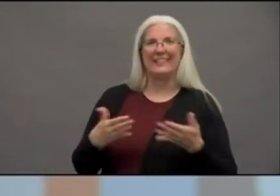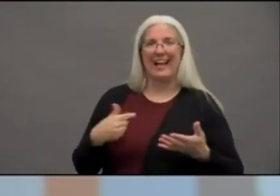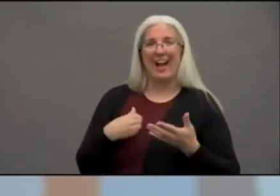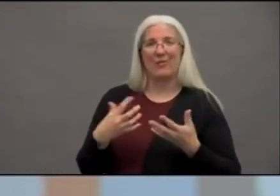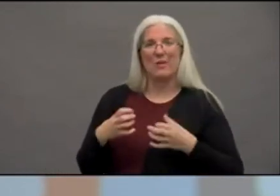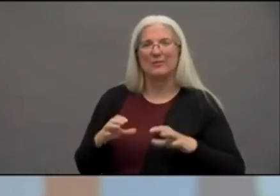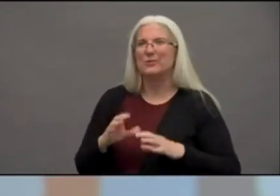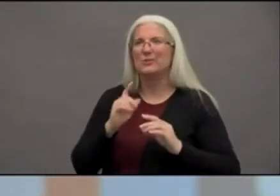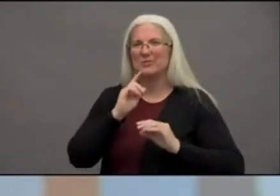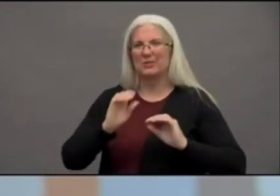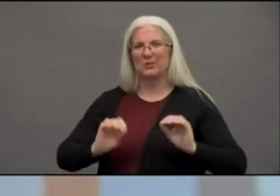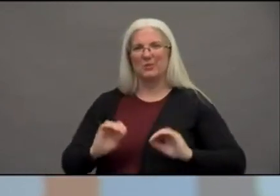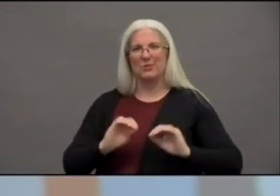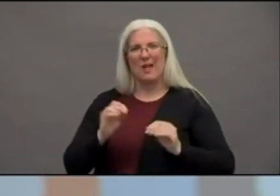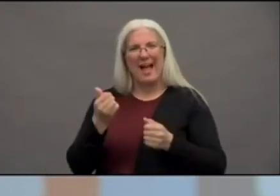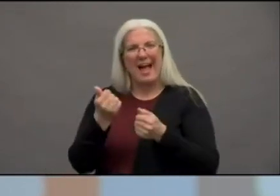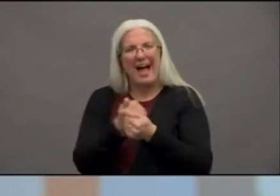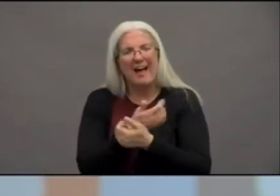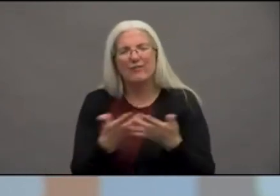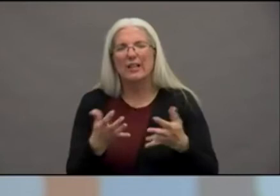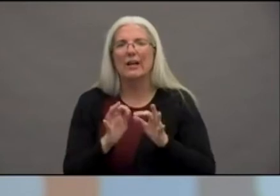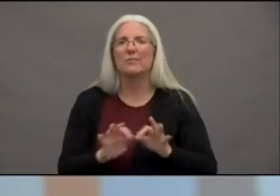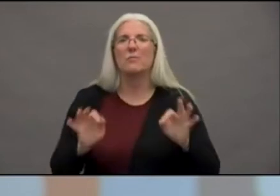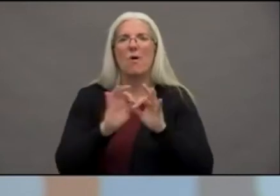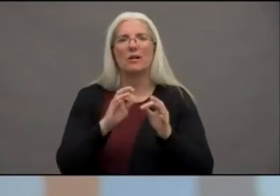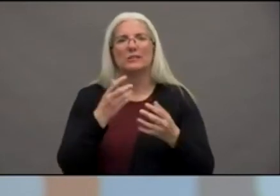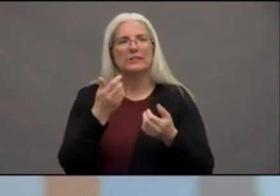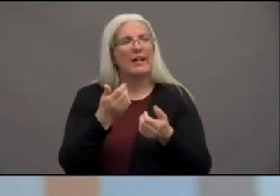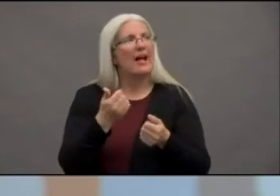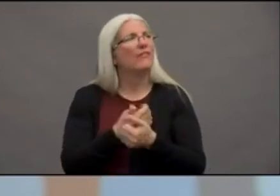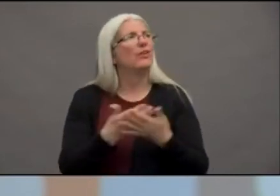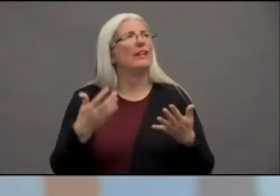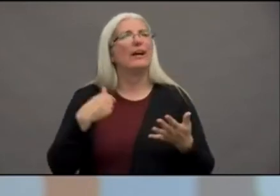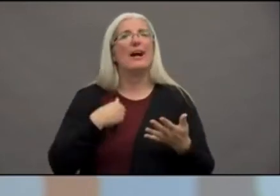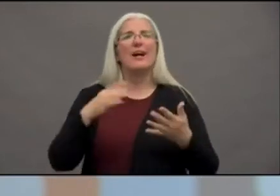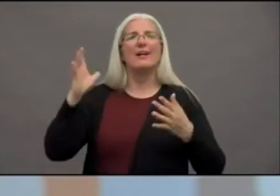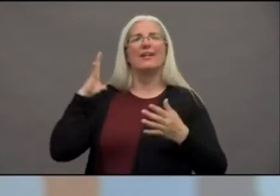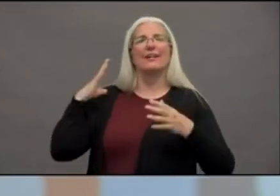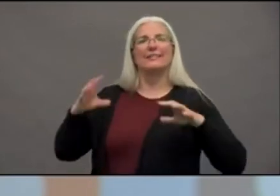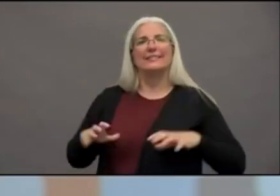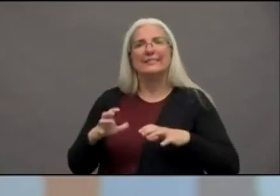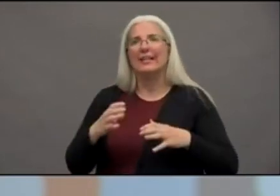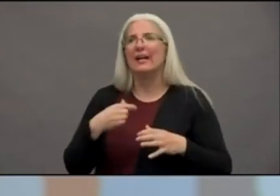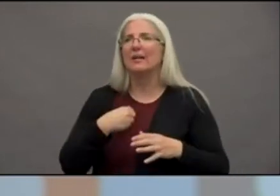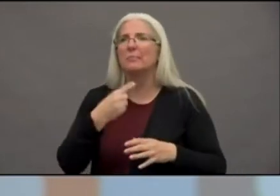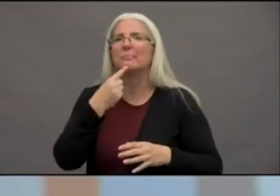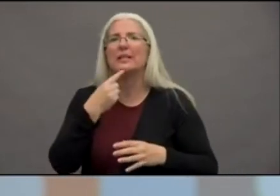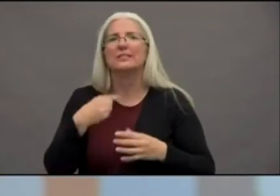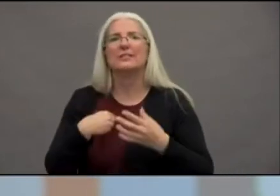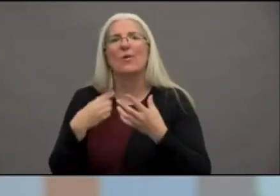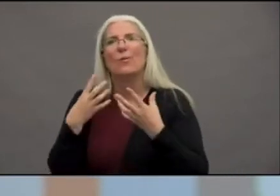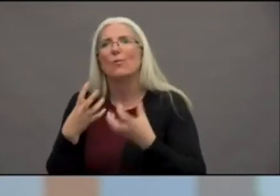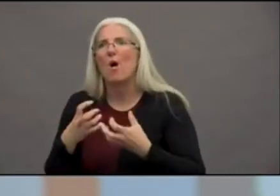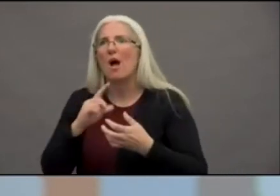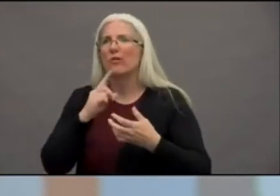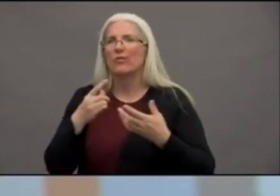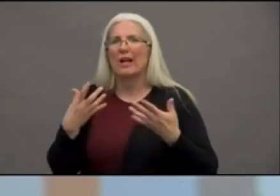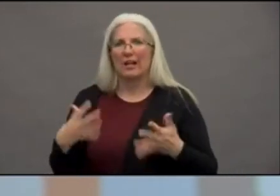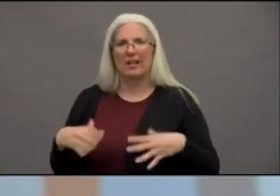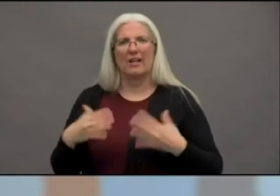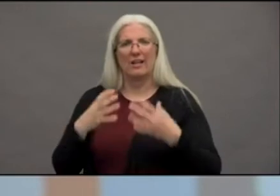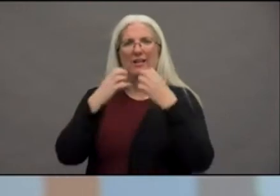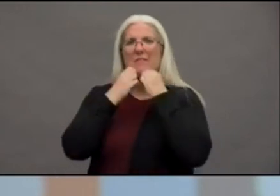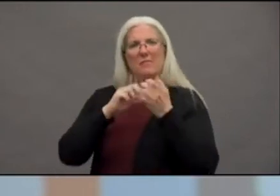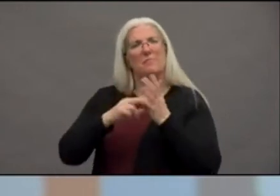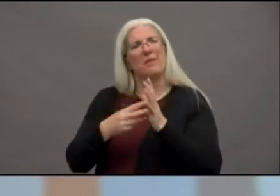treats and all the little things that you used to do in the past prior to COVID mean so much and are so critical to all of our well-being now. So I just cannot wait to see